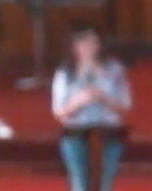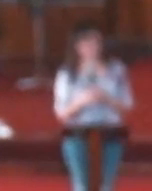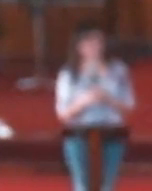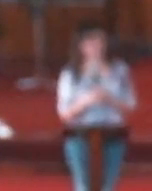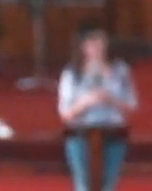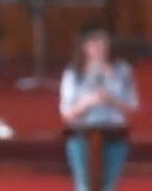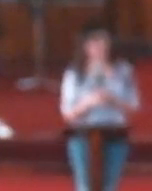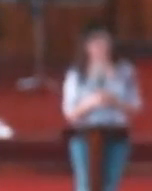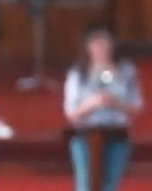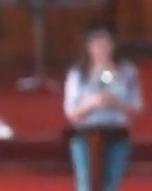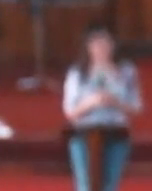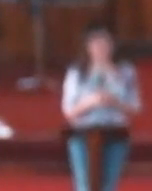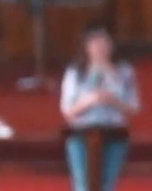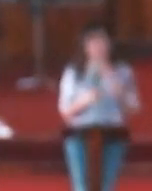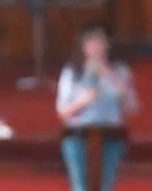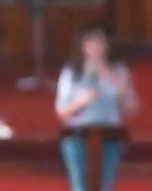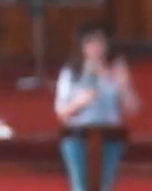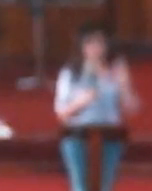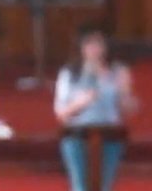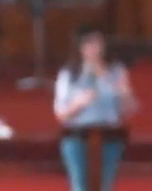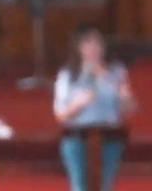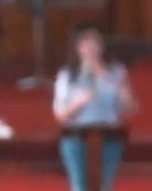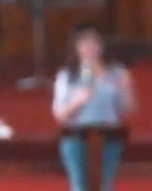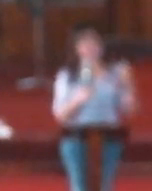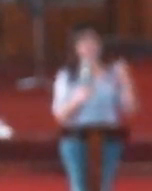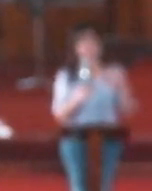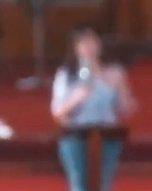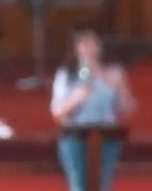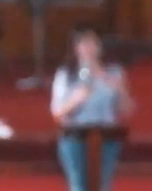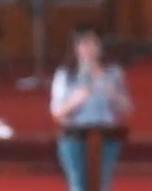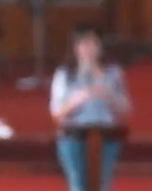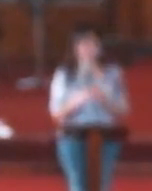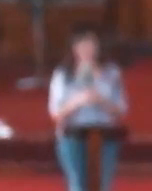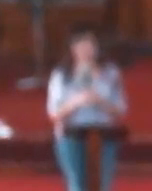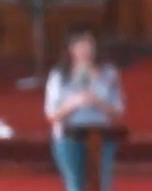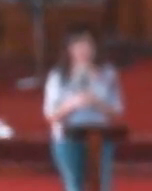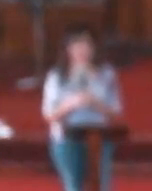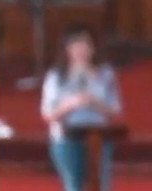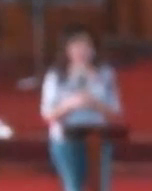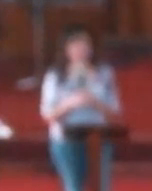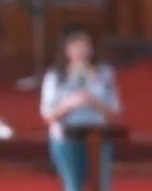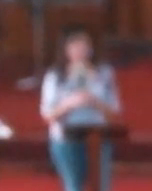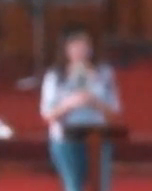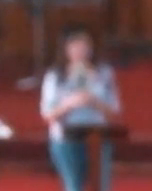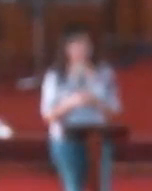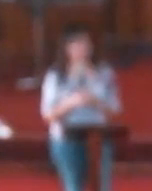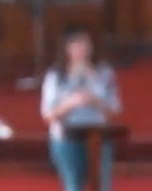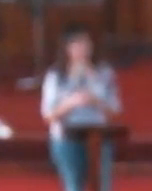en mis palabras. Yeah, and the faith is in the Lord, not in the words that we speak.